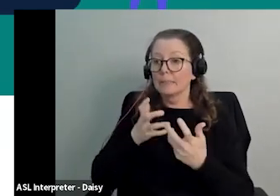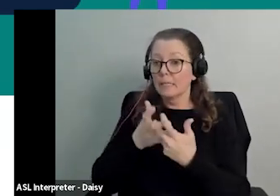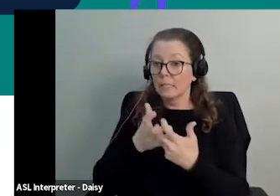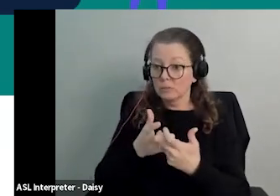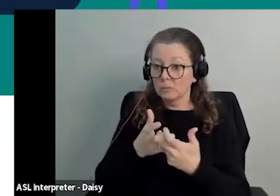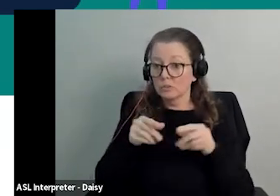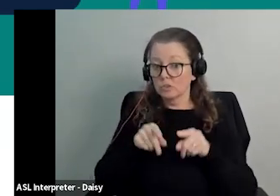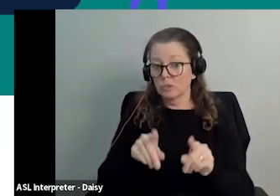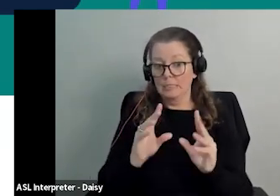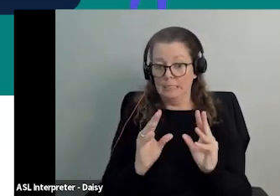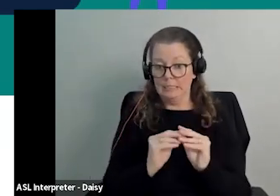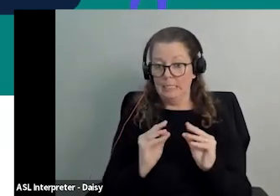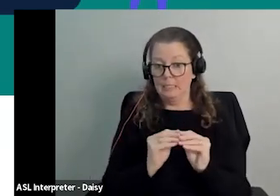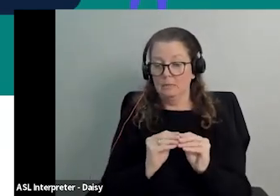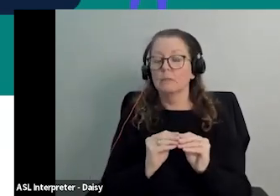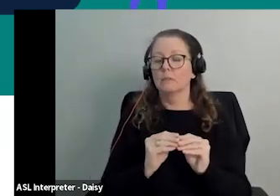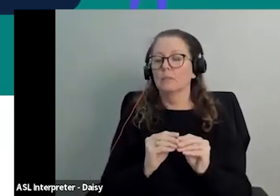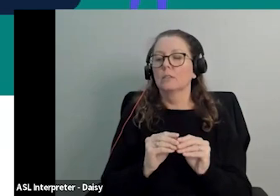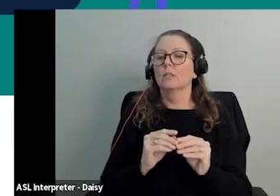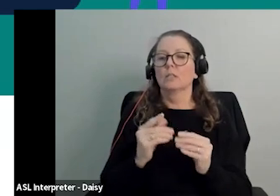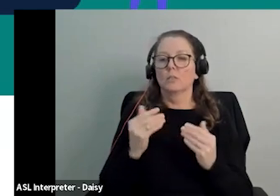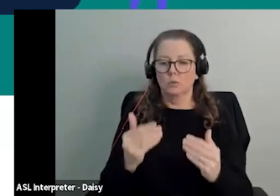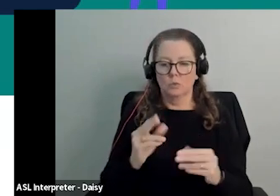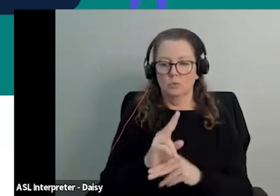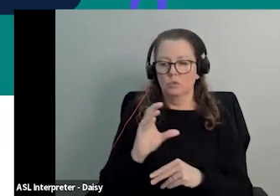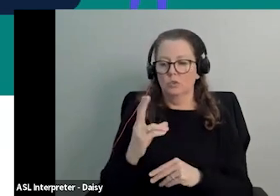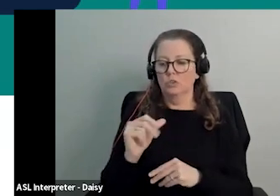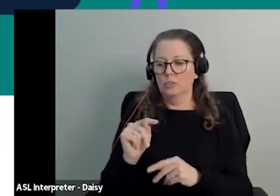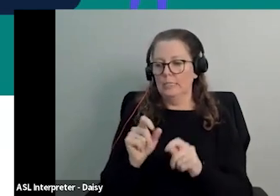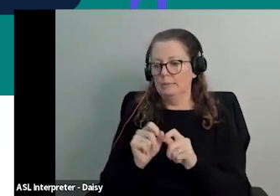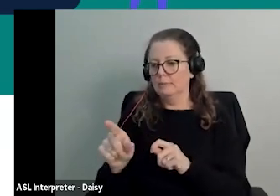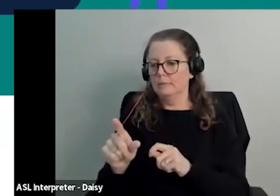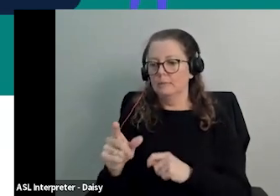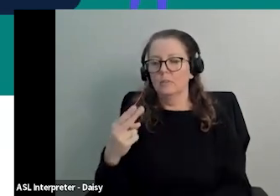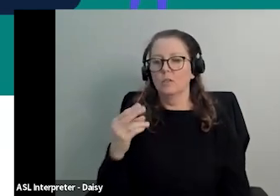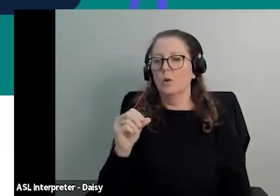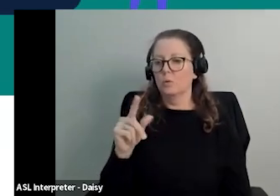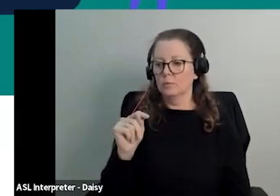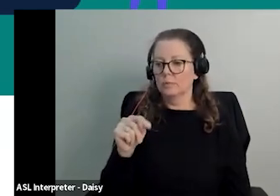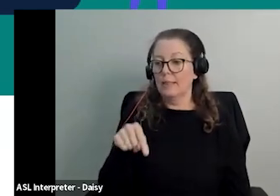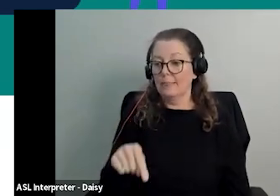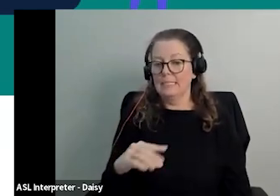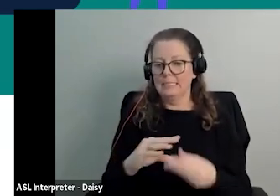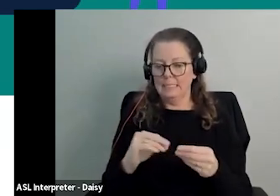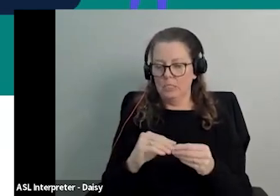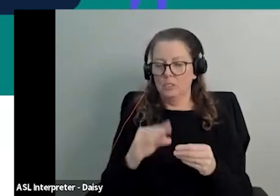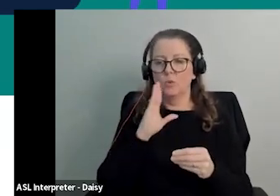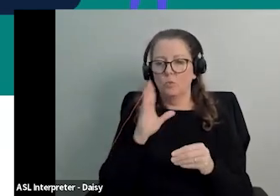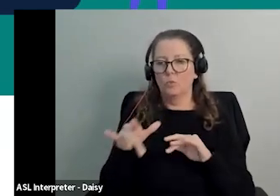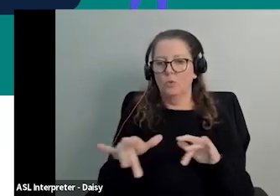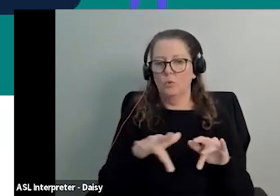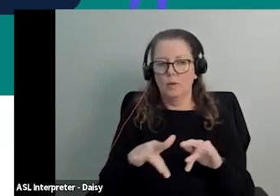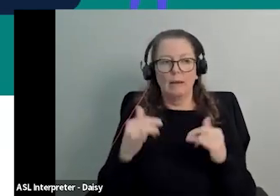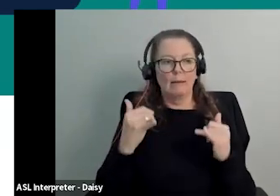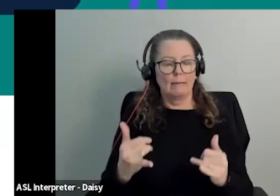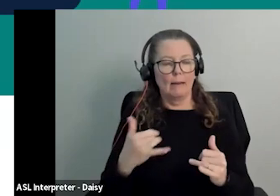session, use the chat feature and send the hosts a message. We are recording this session. With that, I would